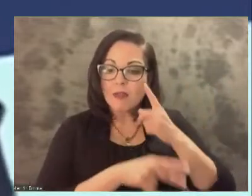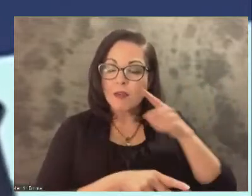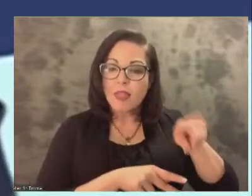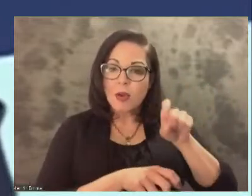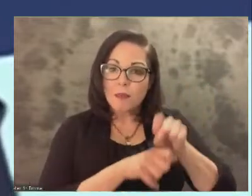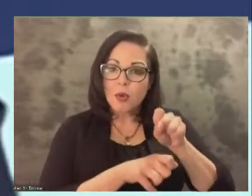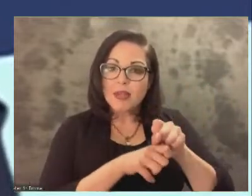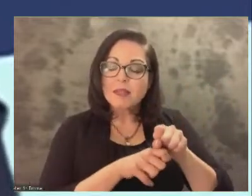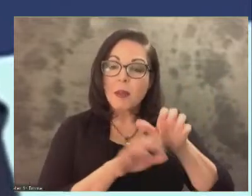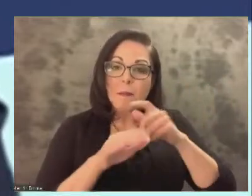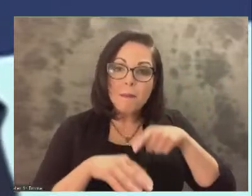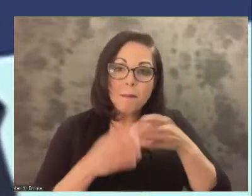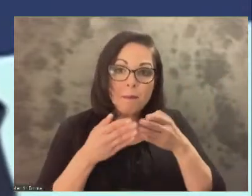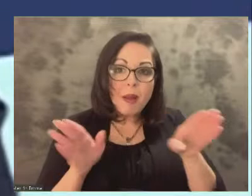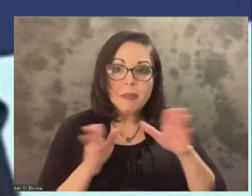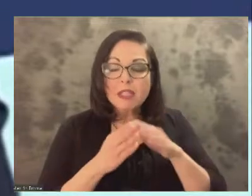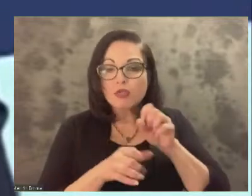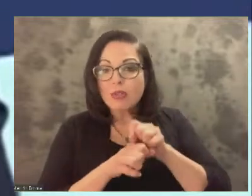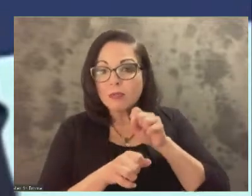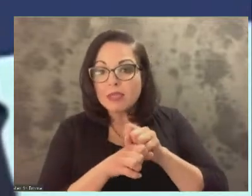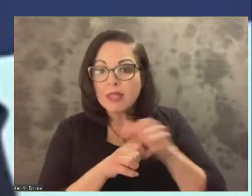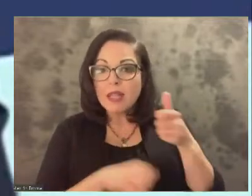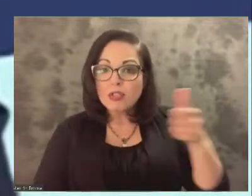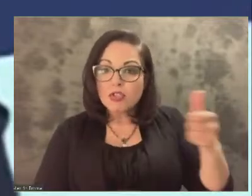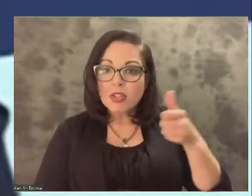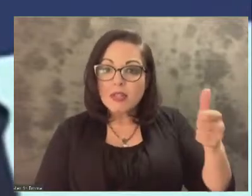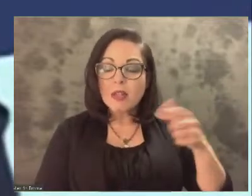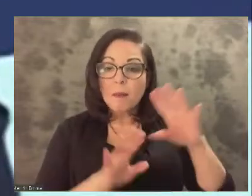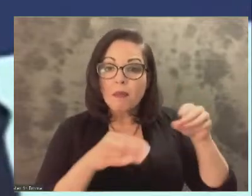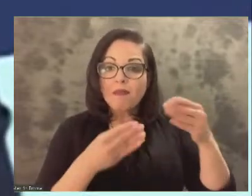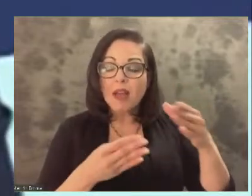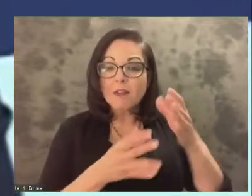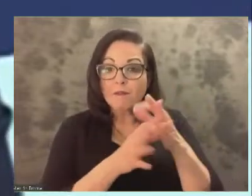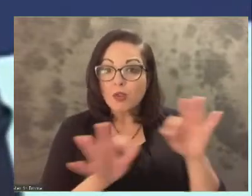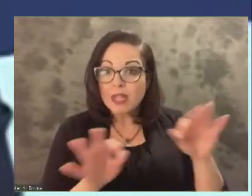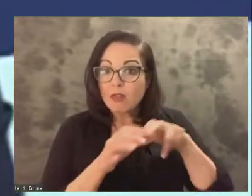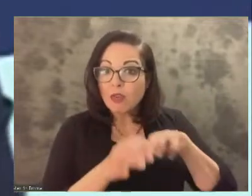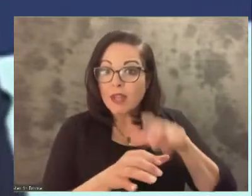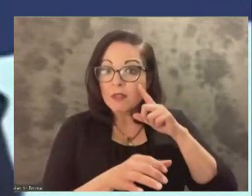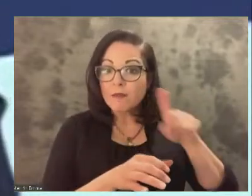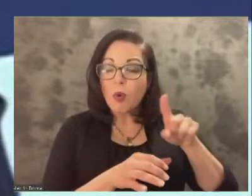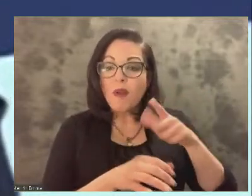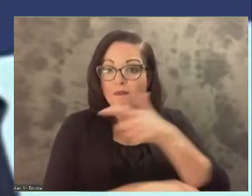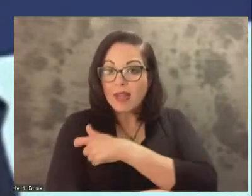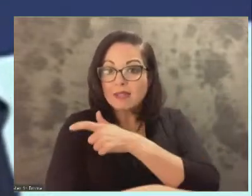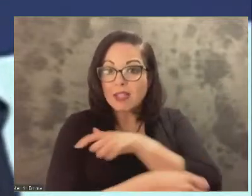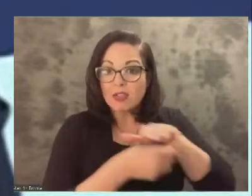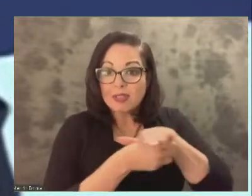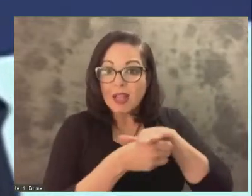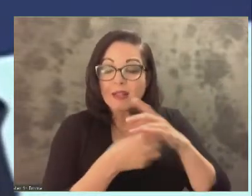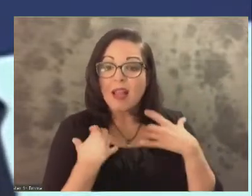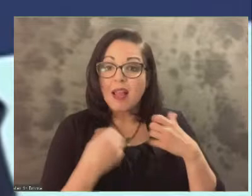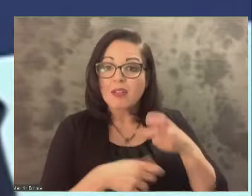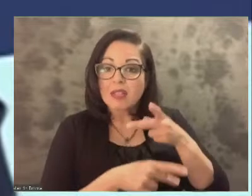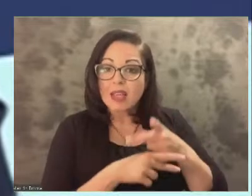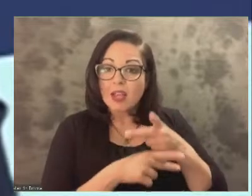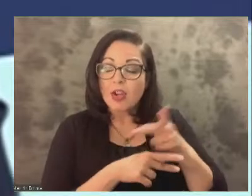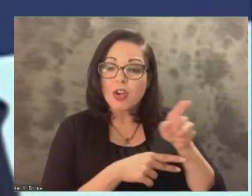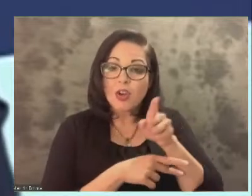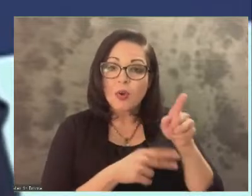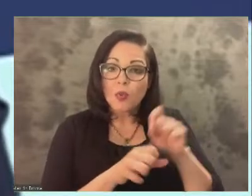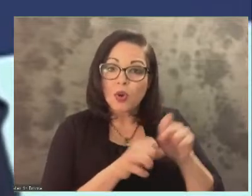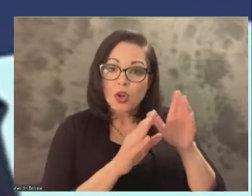transportation, rideshare companies, providing free rides to vaccination sites, healthcare workers who worked with local media